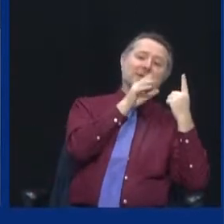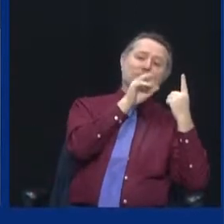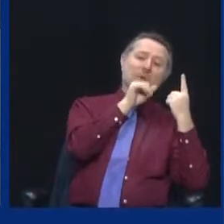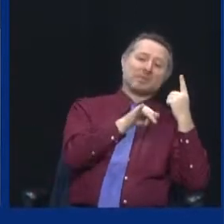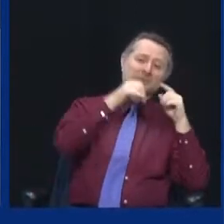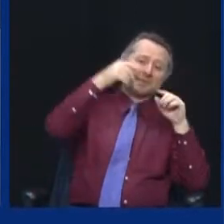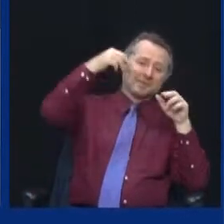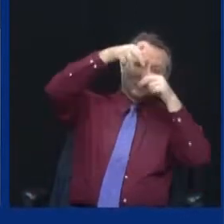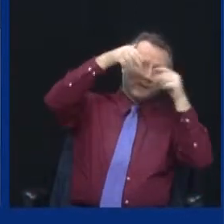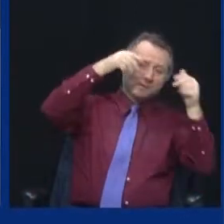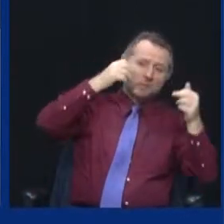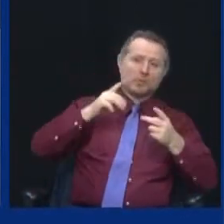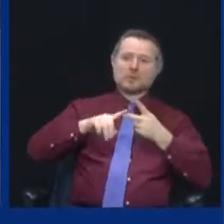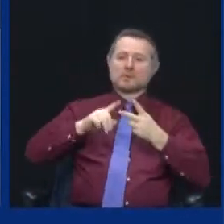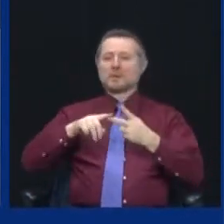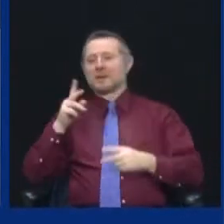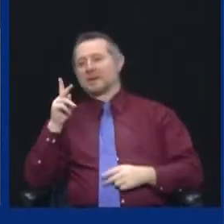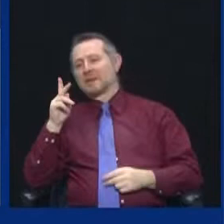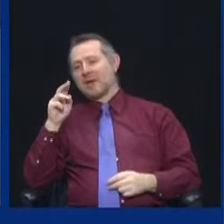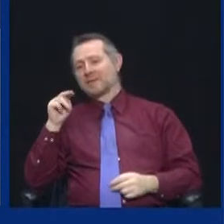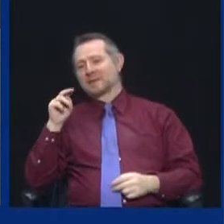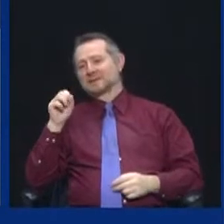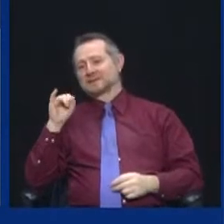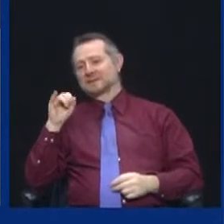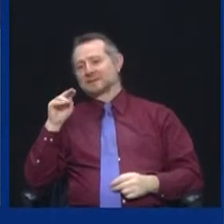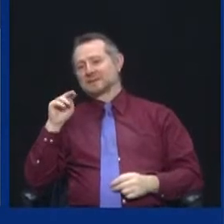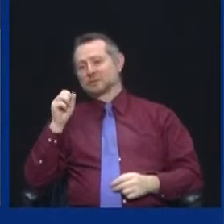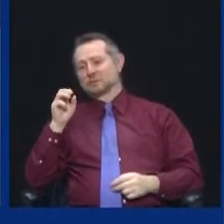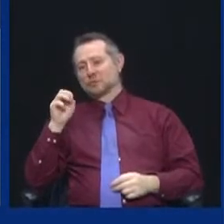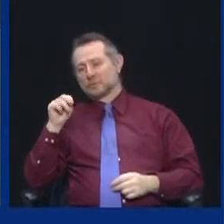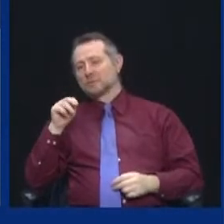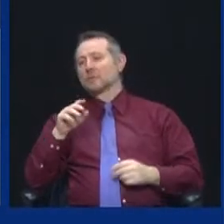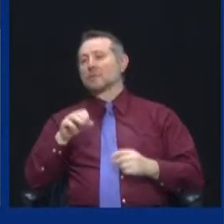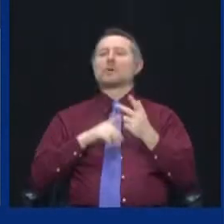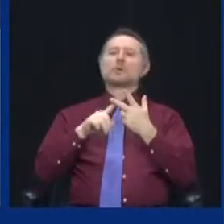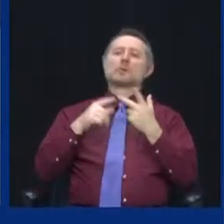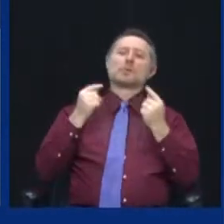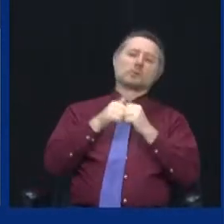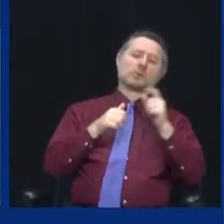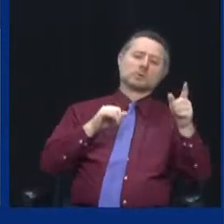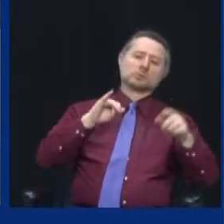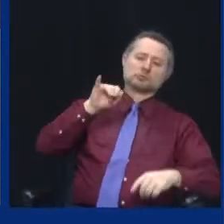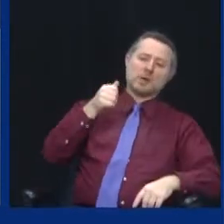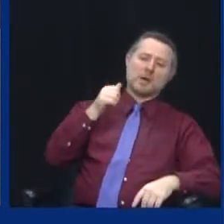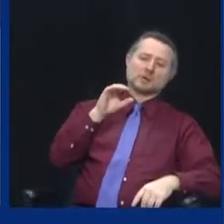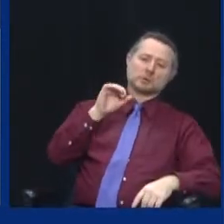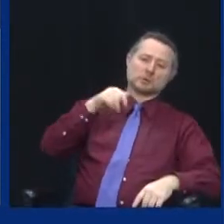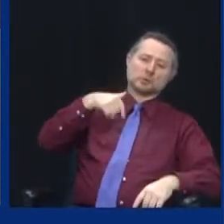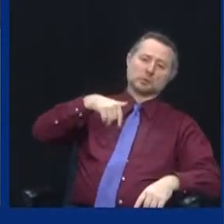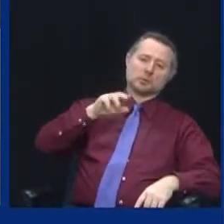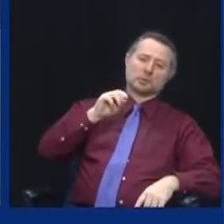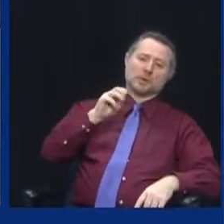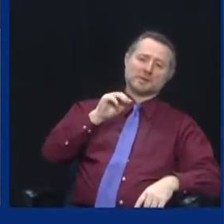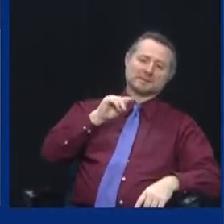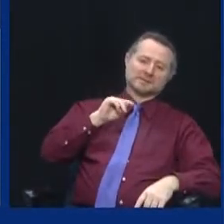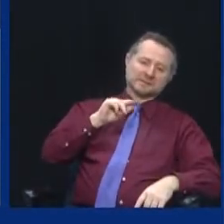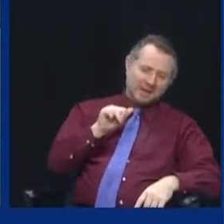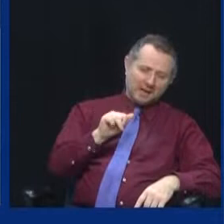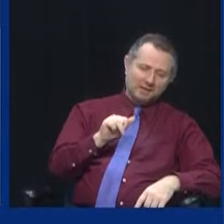about the Kensington? What do we do about the Scajaquada? How do we improve our health